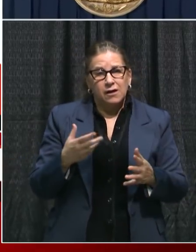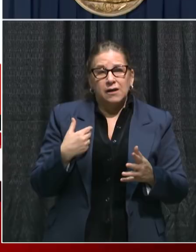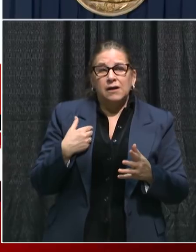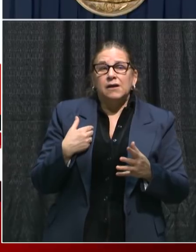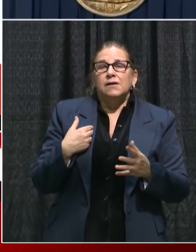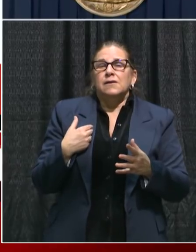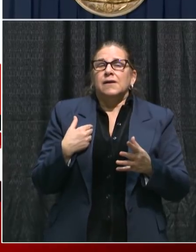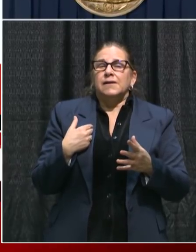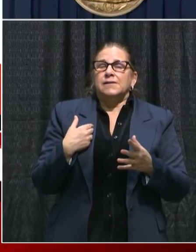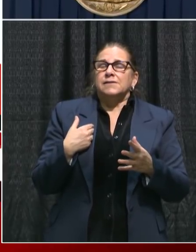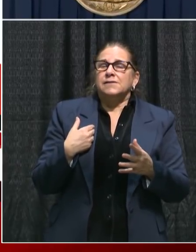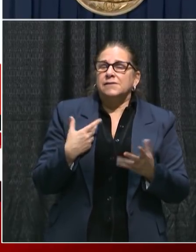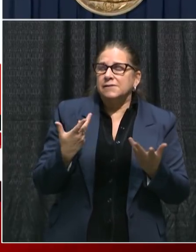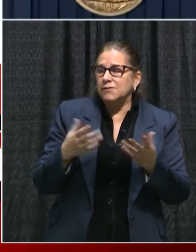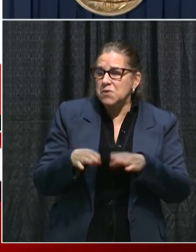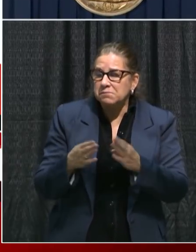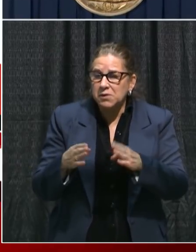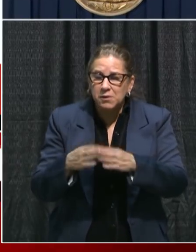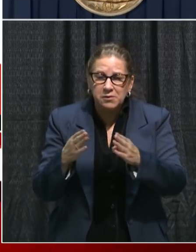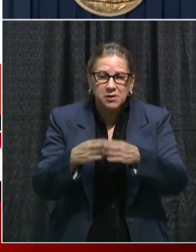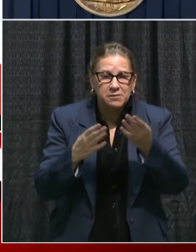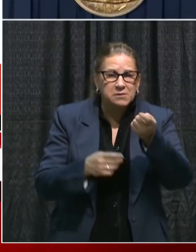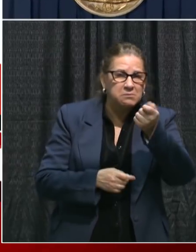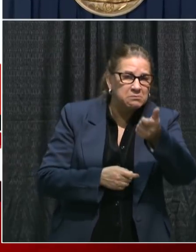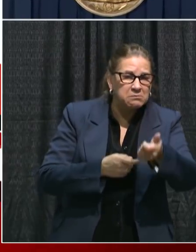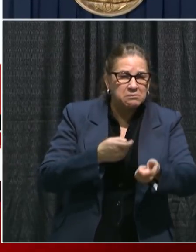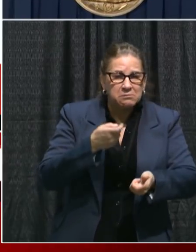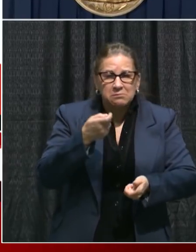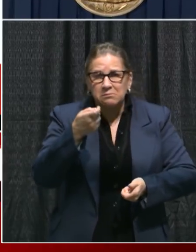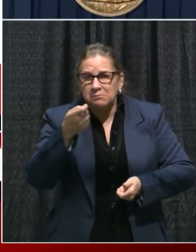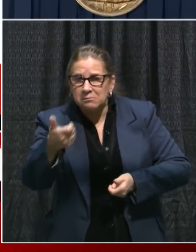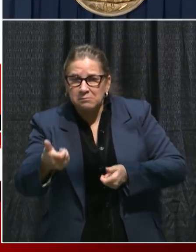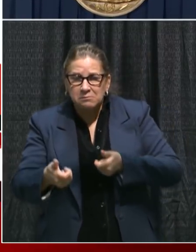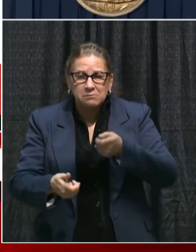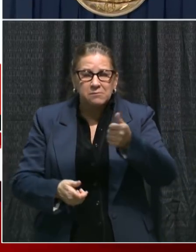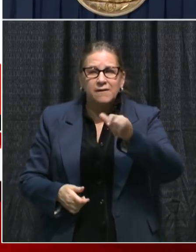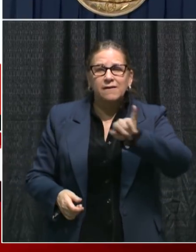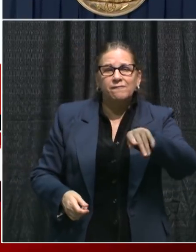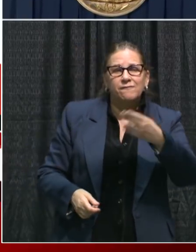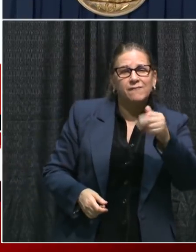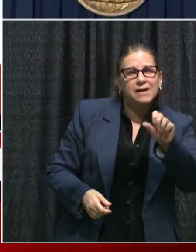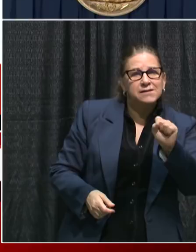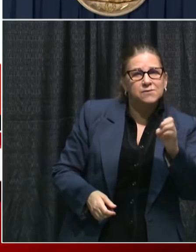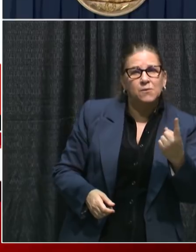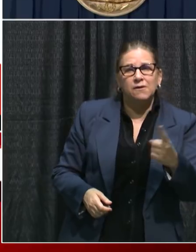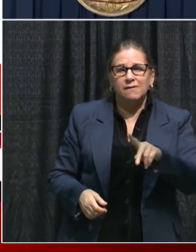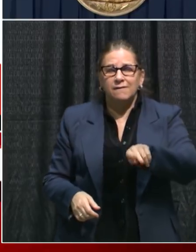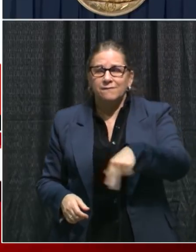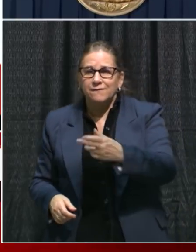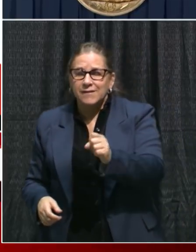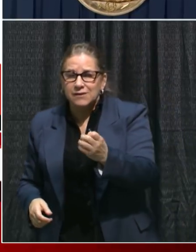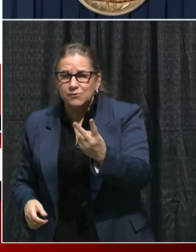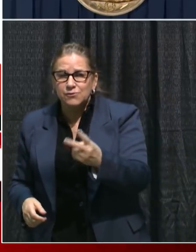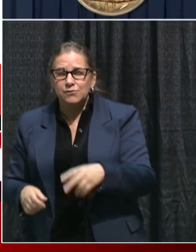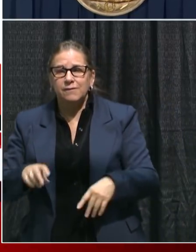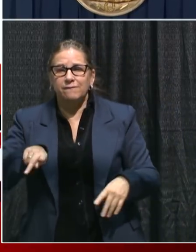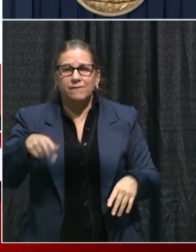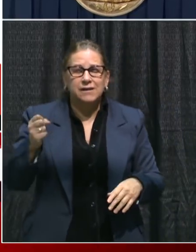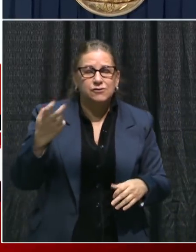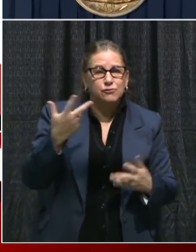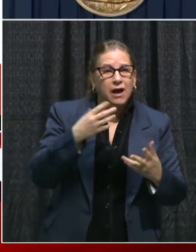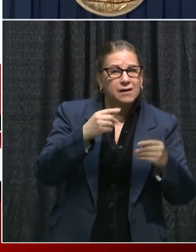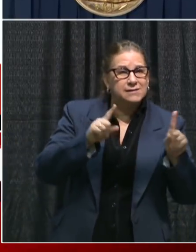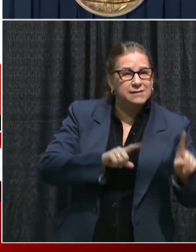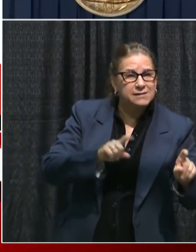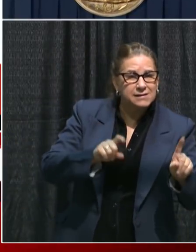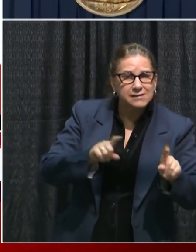safe, as well as making sure that our testing capacity and tracing capacity is going